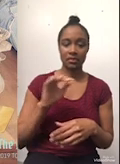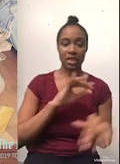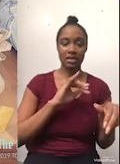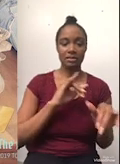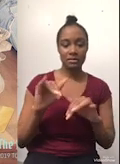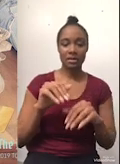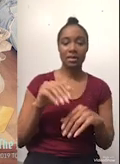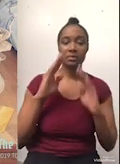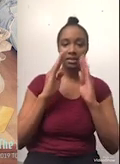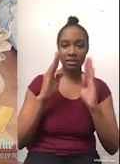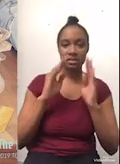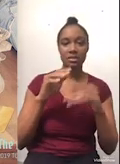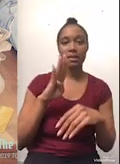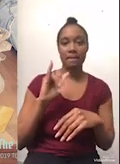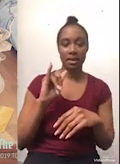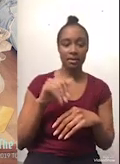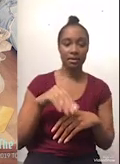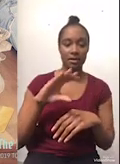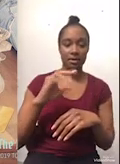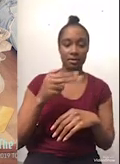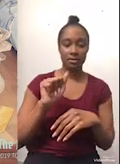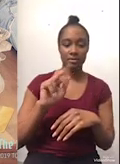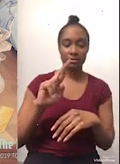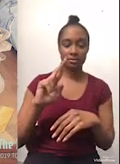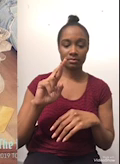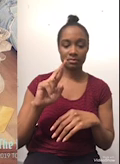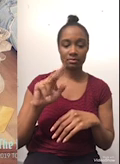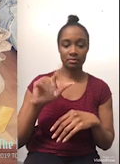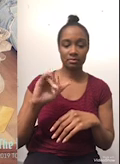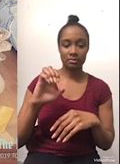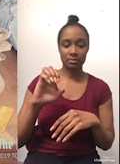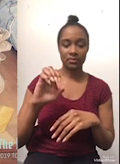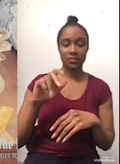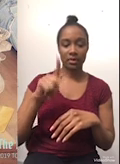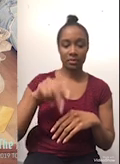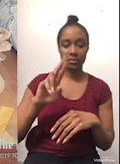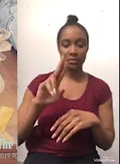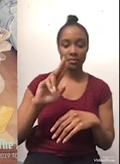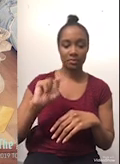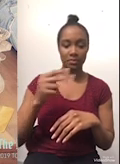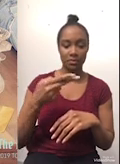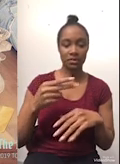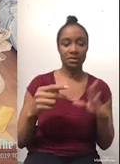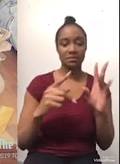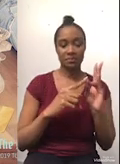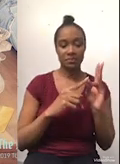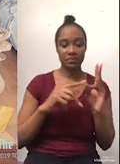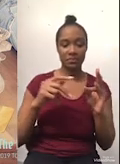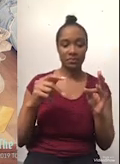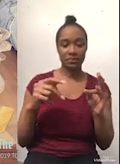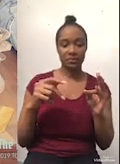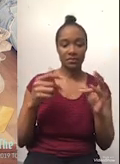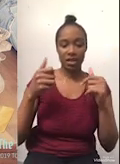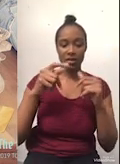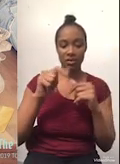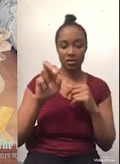Kyojin, Park Won's Try. Toya Sivan, Sam